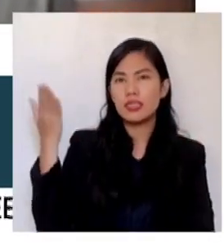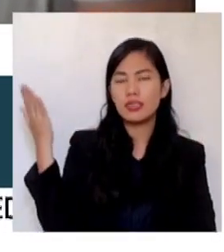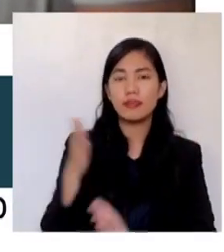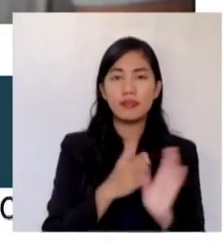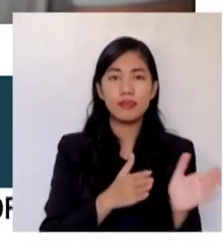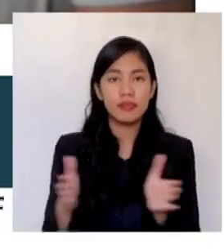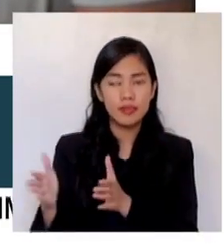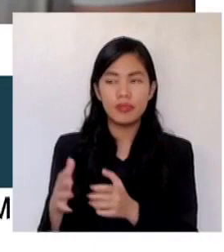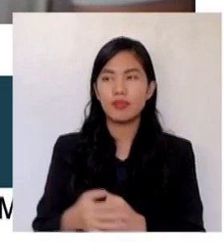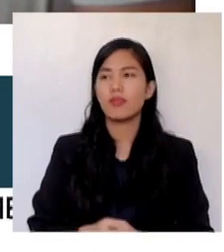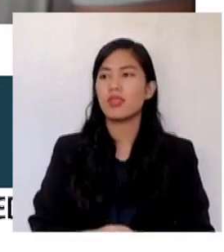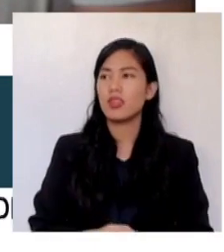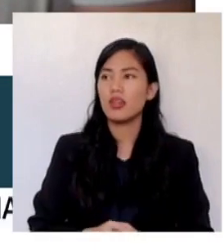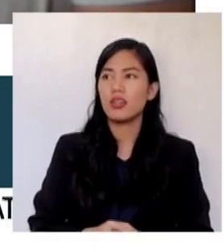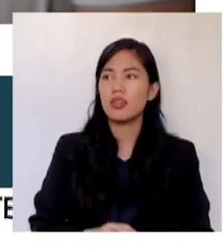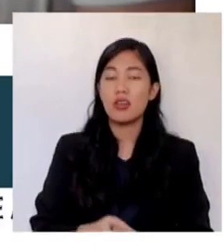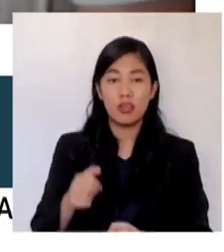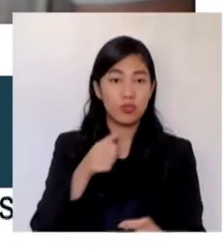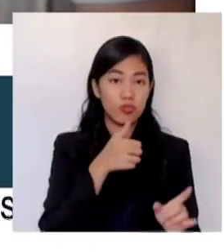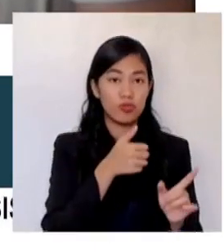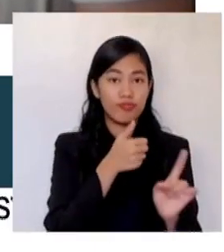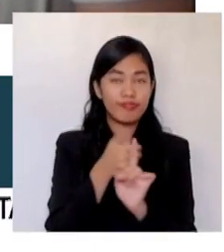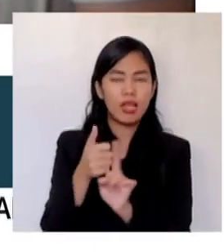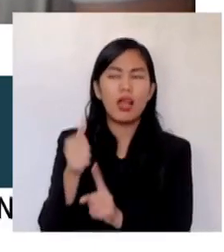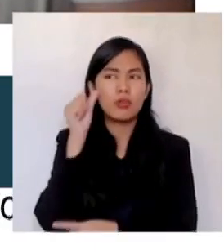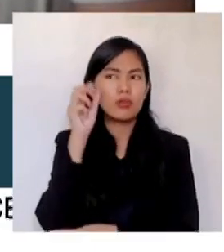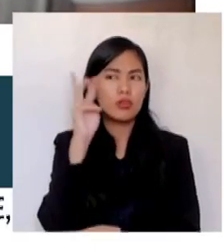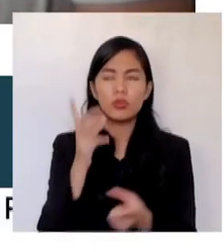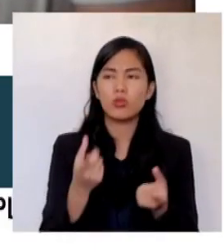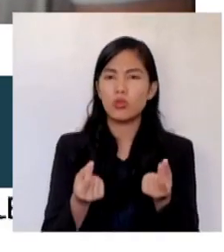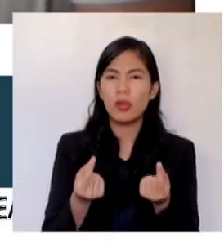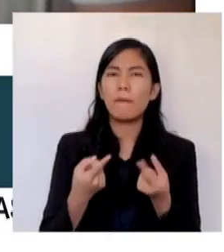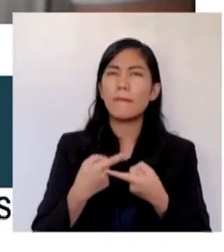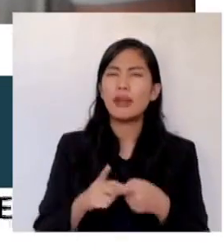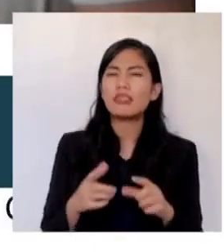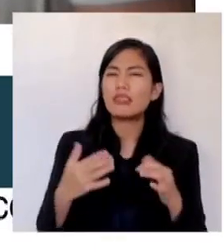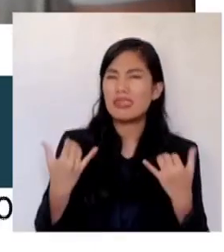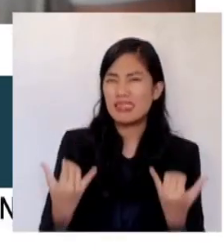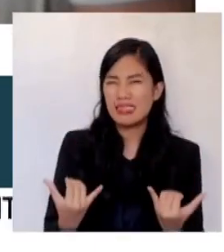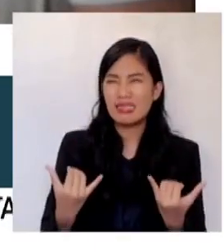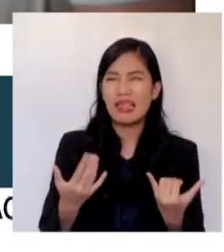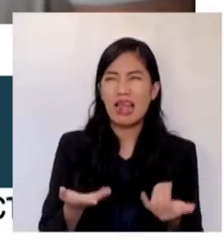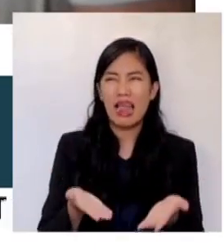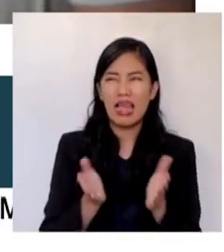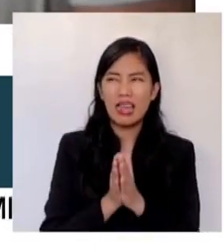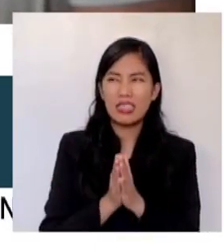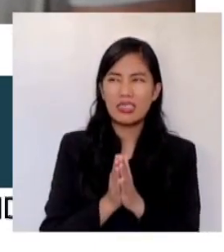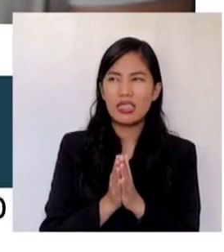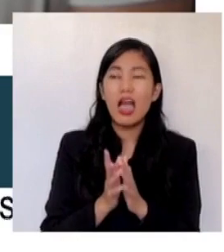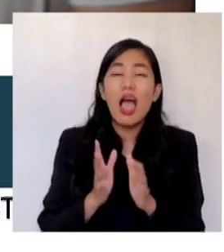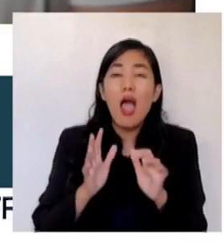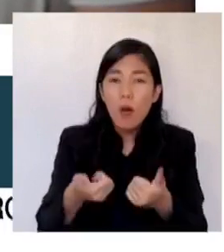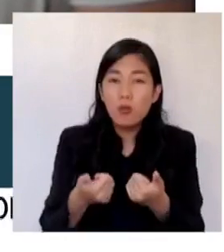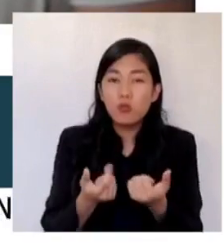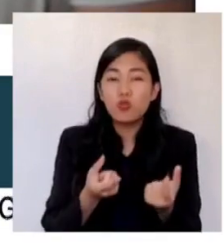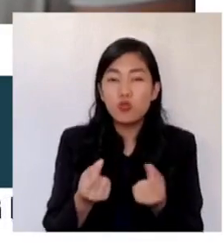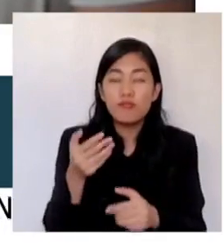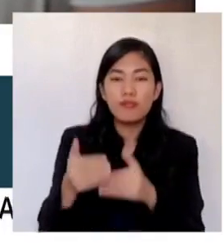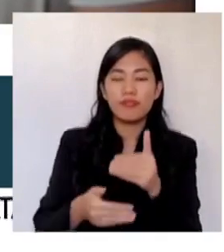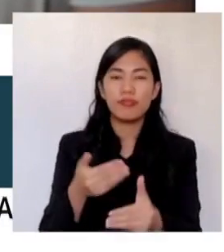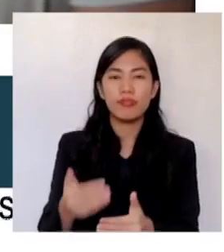was answered by the candidates today? Dean Tony, you go first and then Professor Tayao.